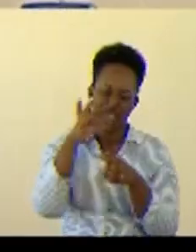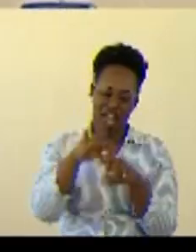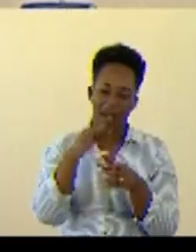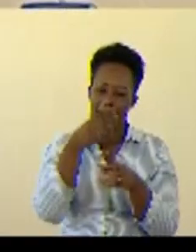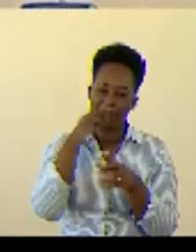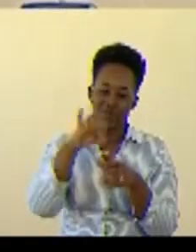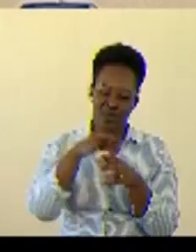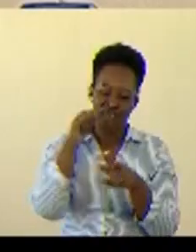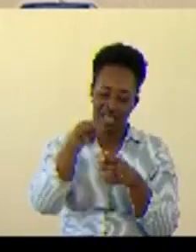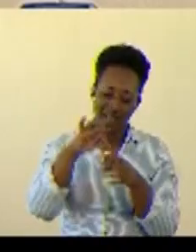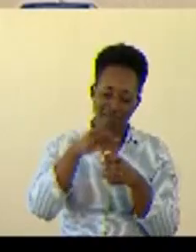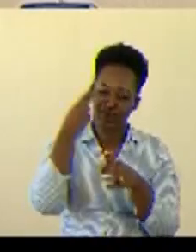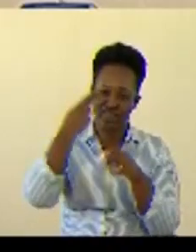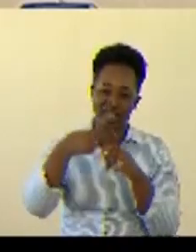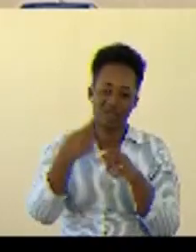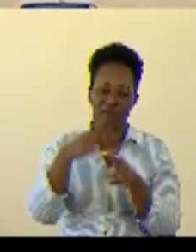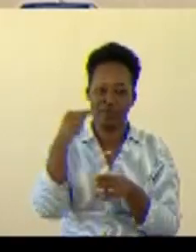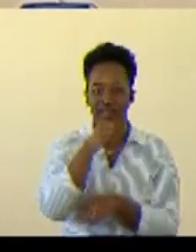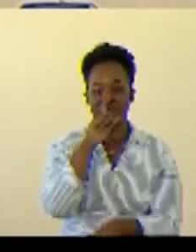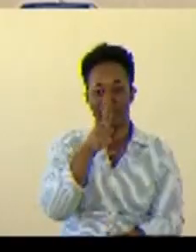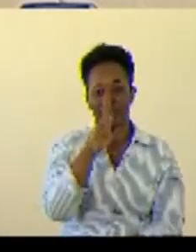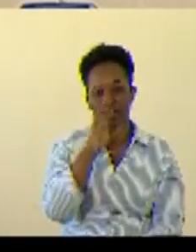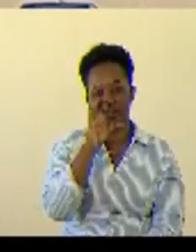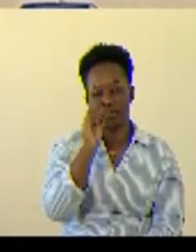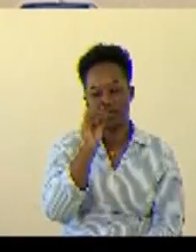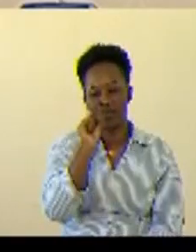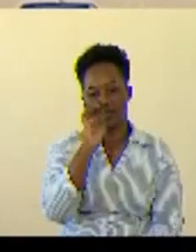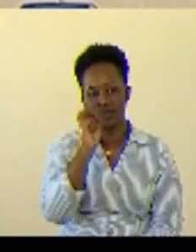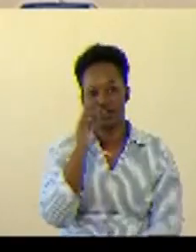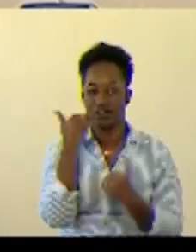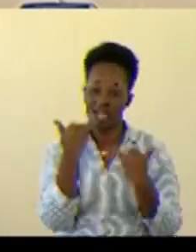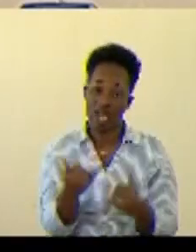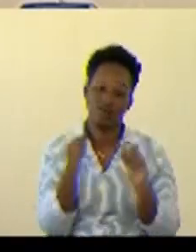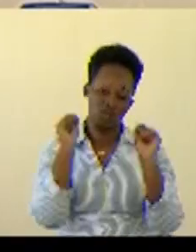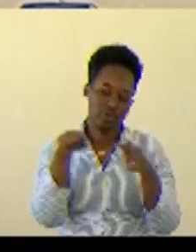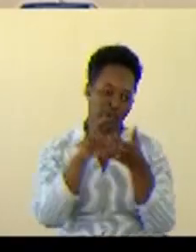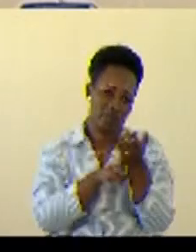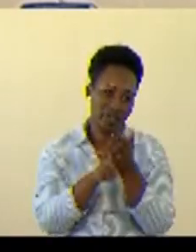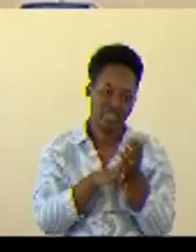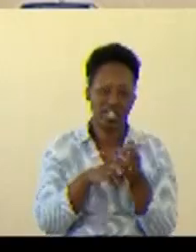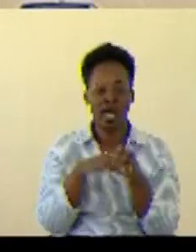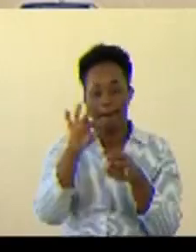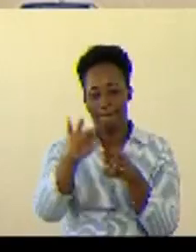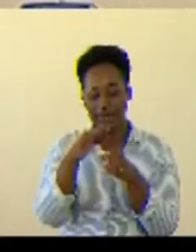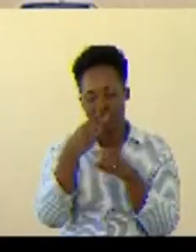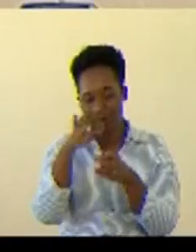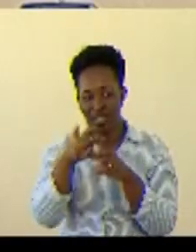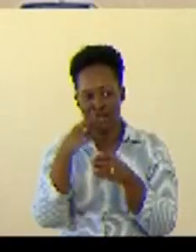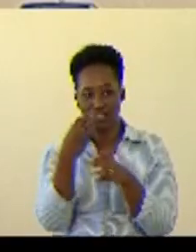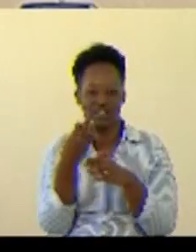contains glucose. So I'm going to use biscuits. I can use biscuits. I can use prepared